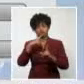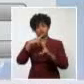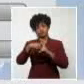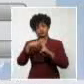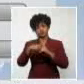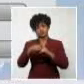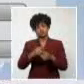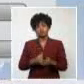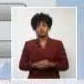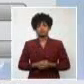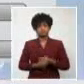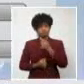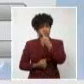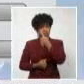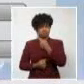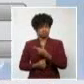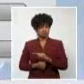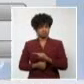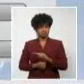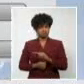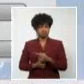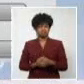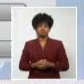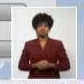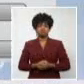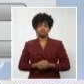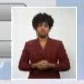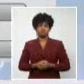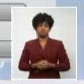1.06% of the samples studied.